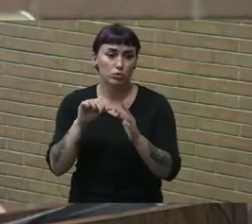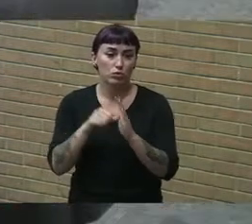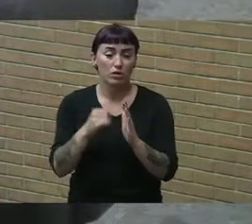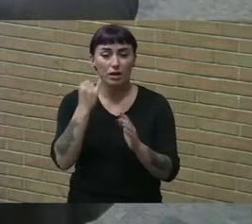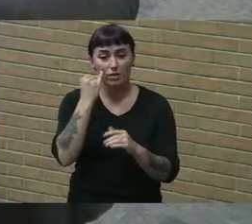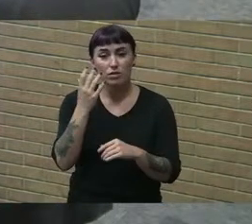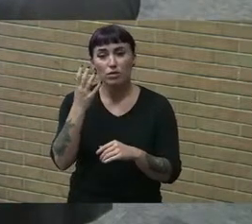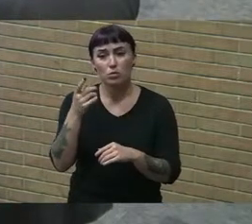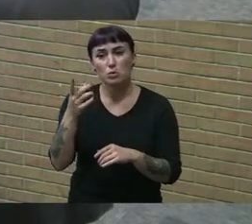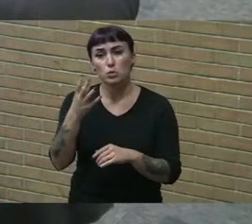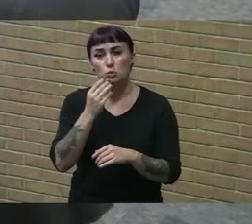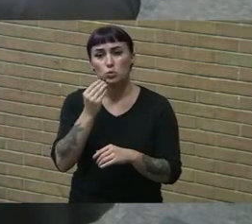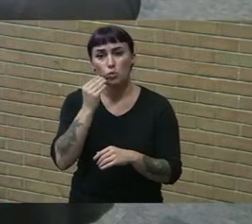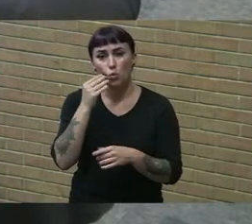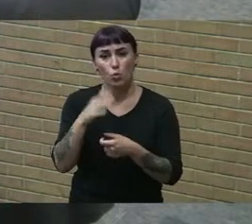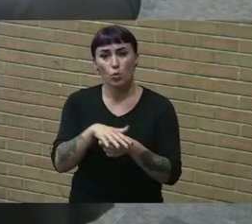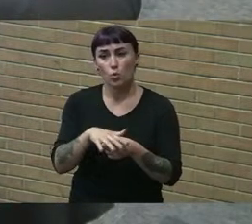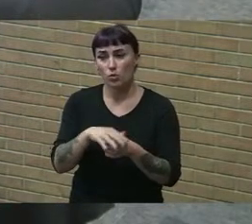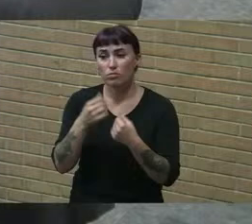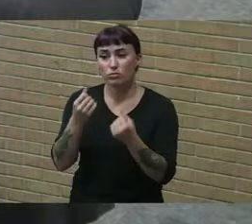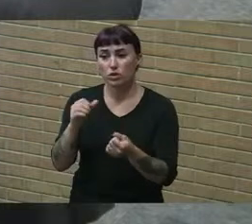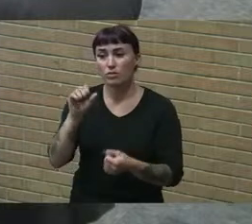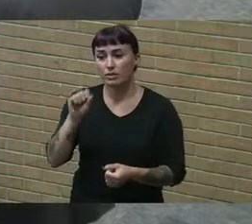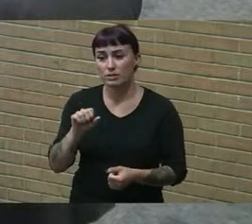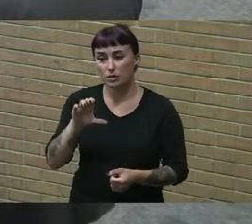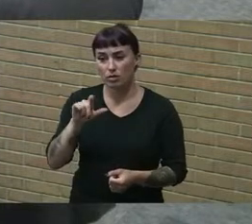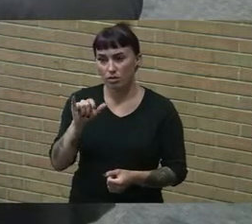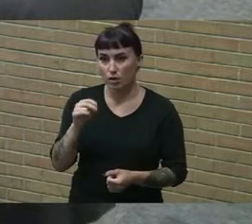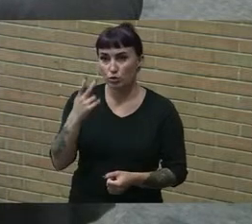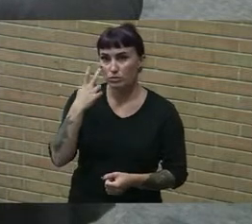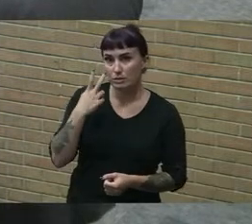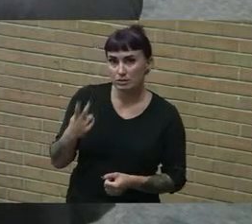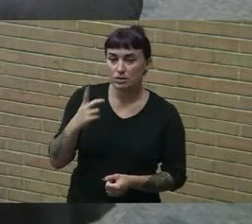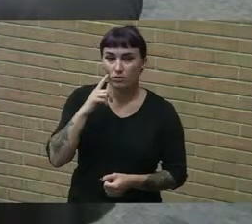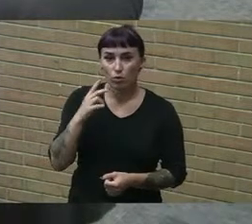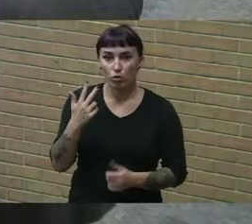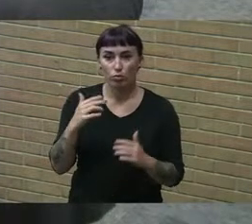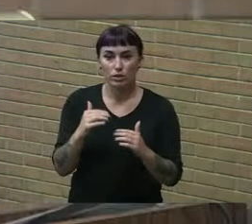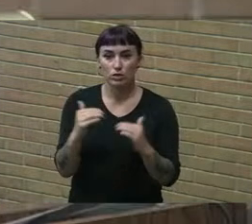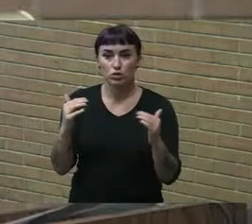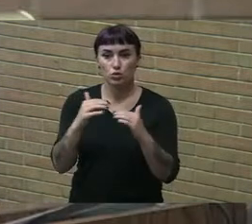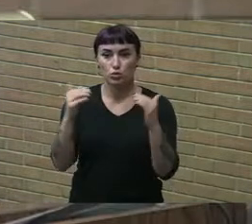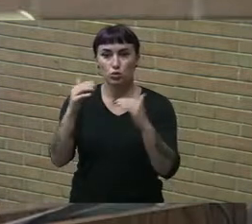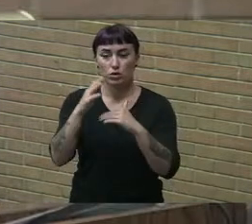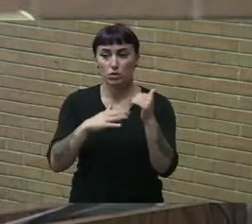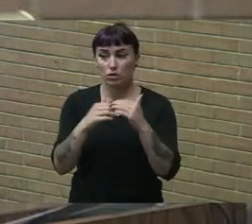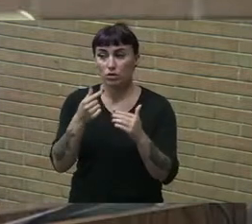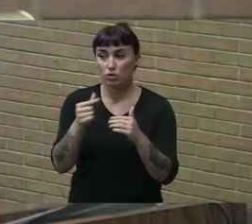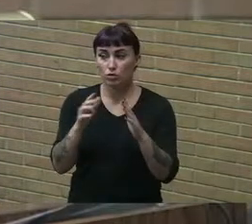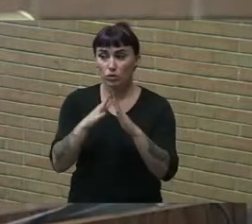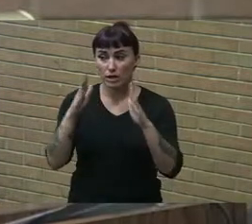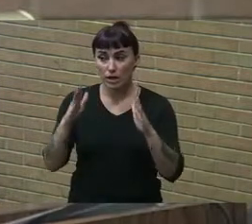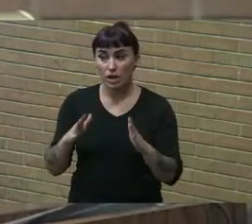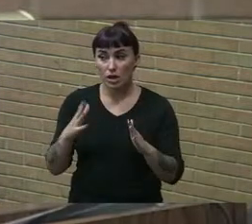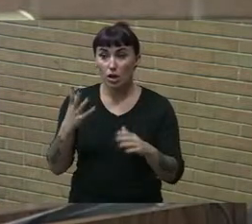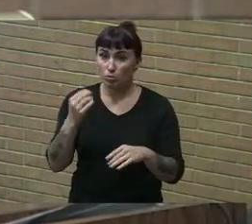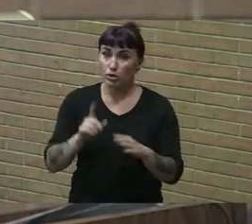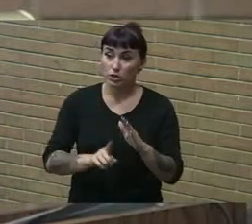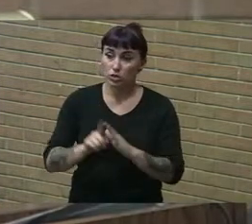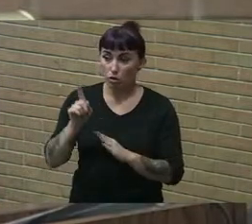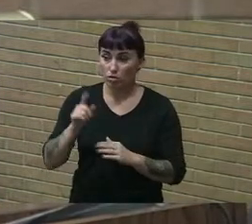out to the Jewish Home site, drive on South Winton, you can see that for a 3-story building, those greenhouses are pretty